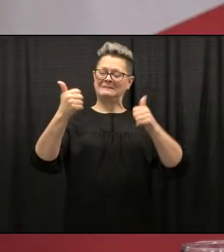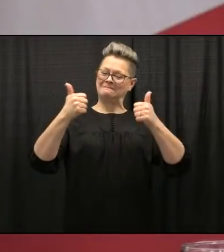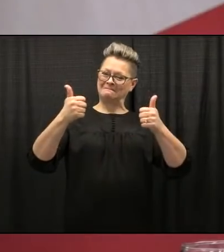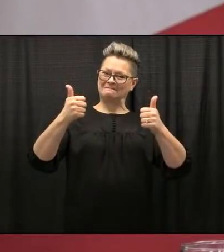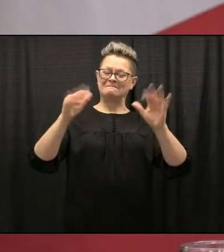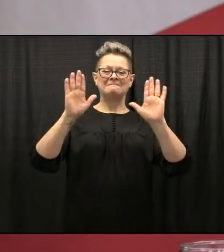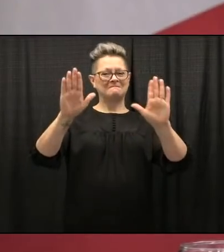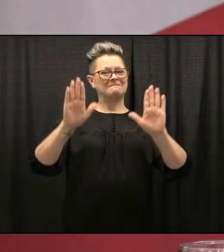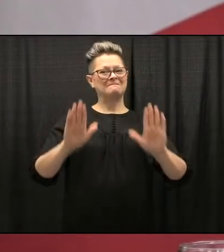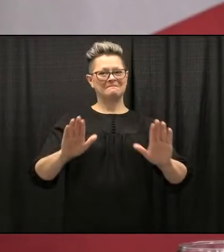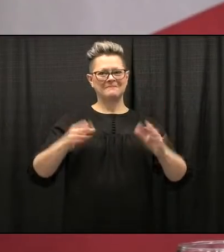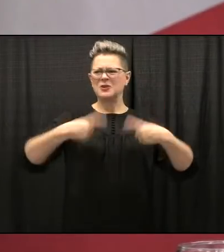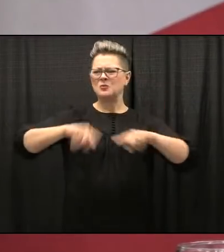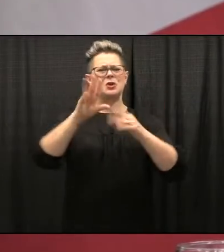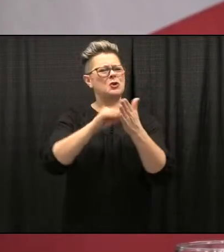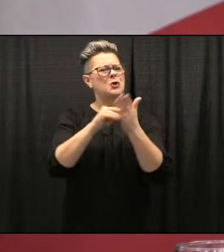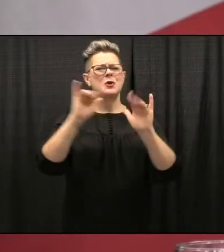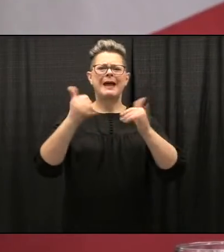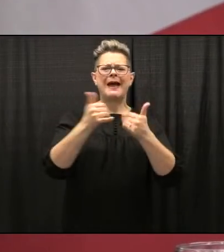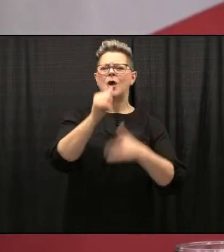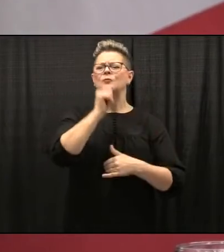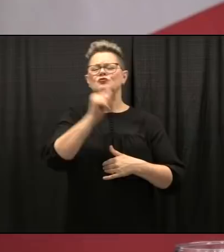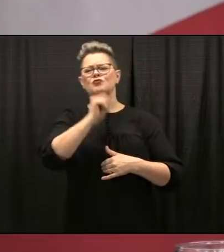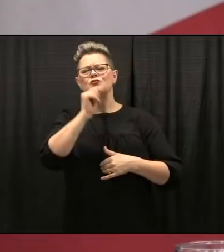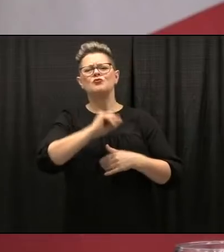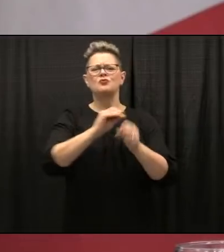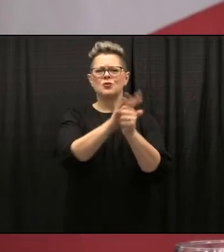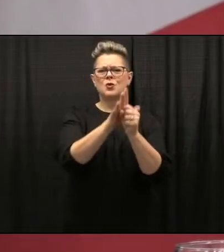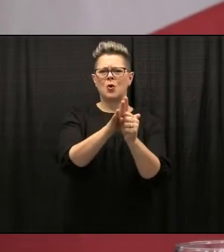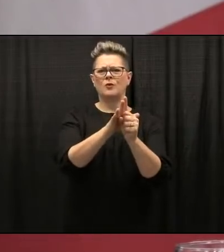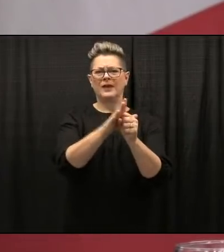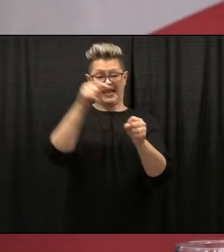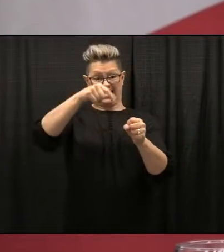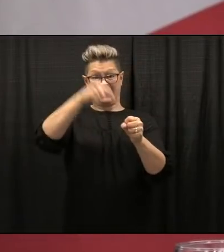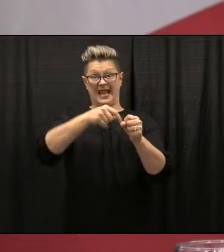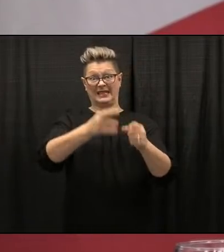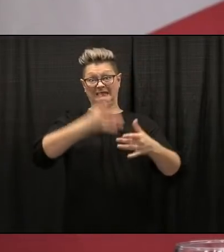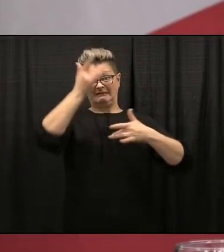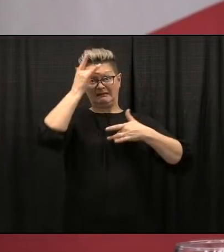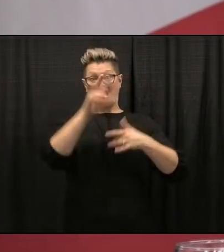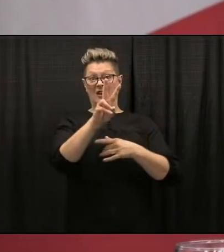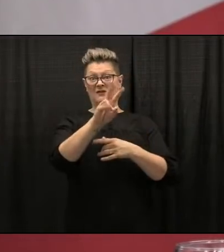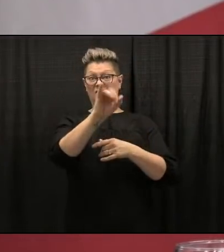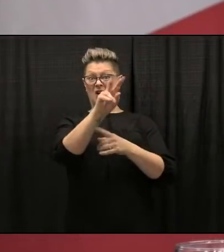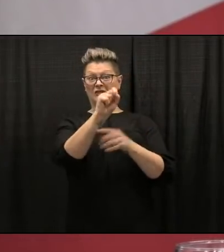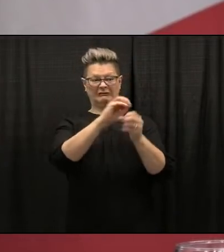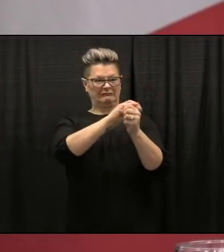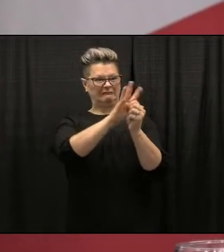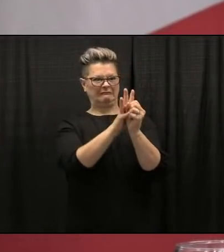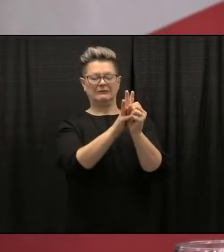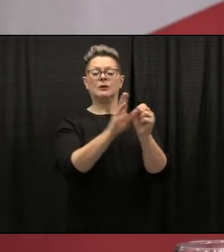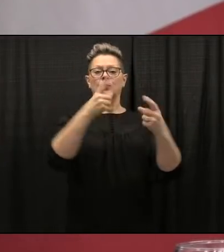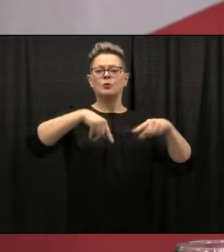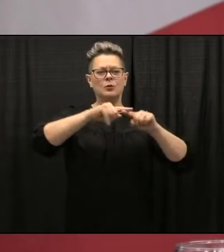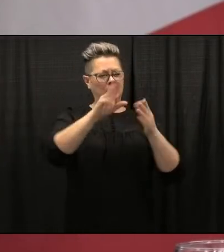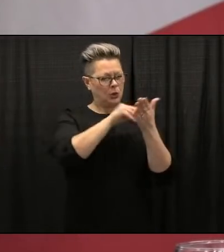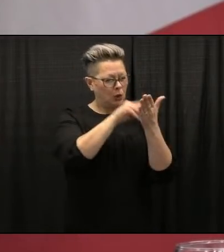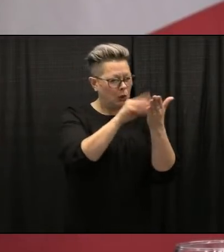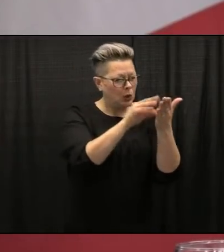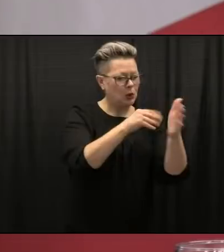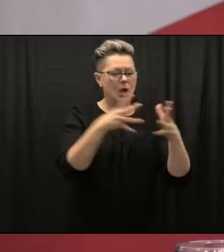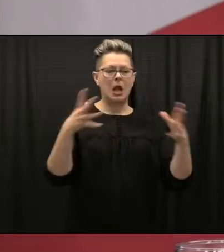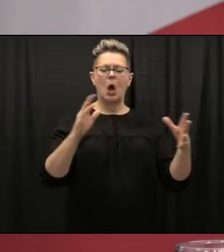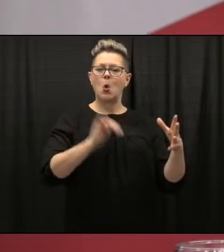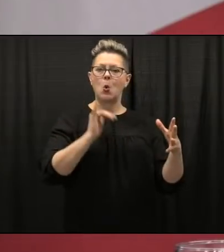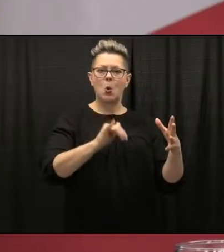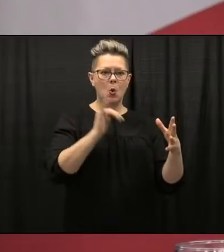step towards living with COVID. We've learned a great deal about this virus over the last couple of years. Our vaccination rates have